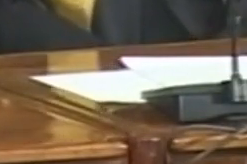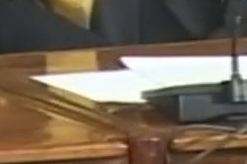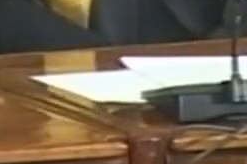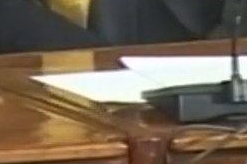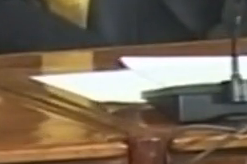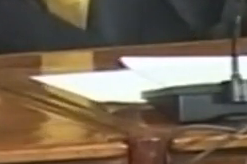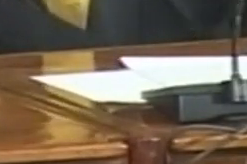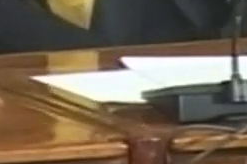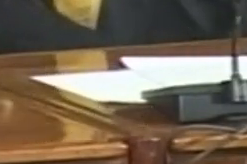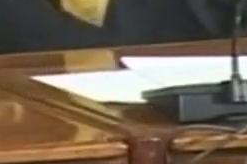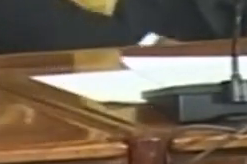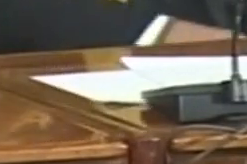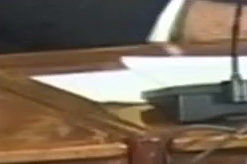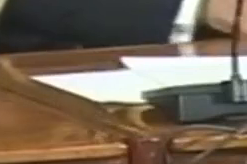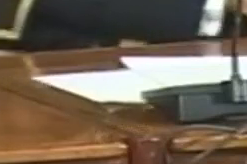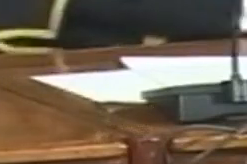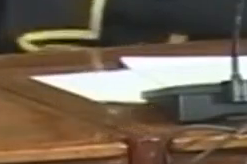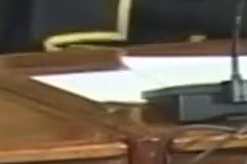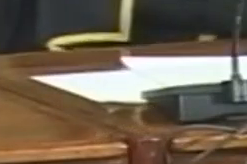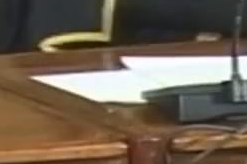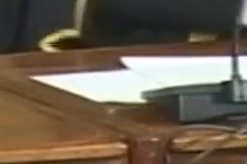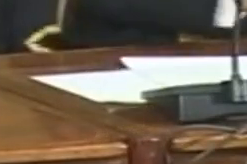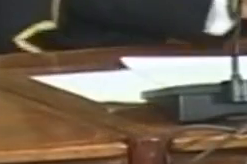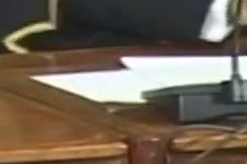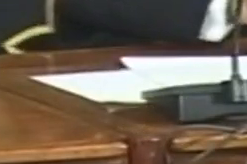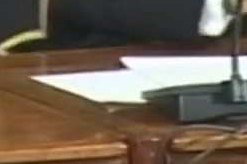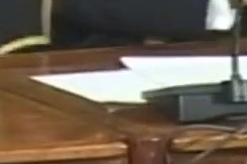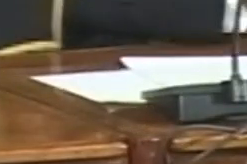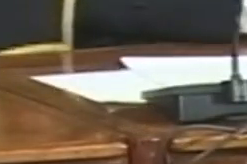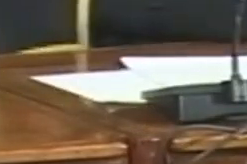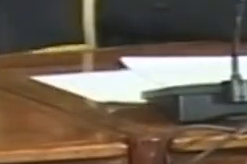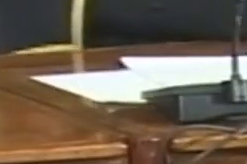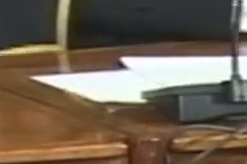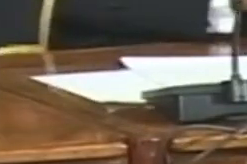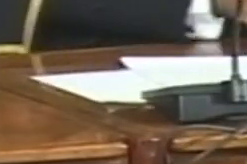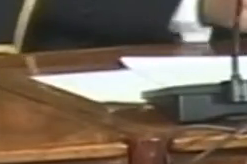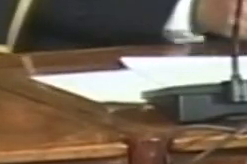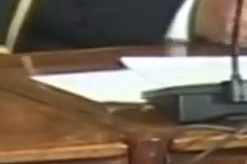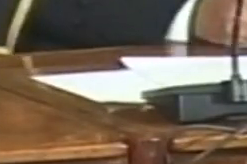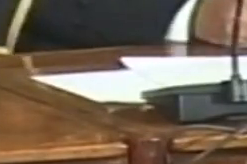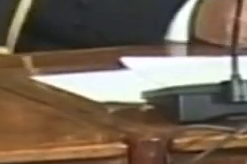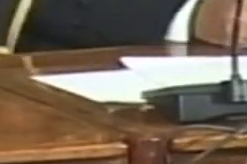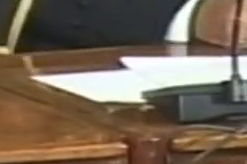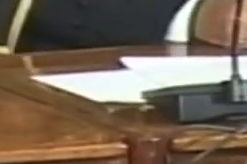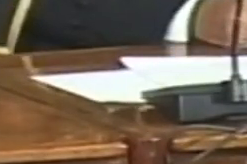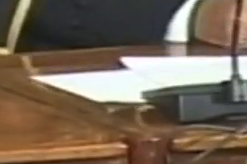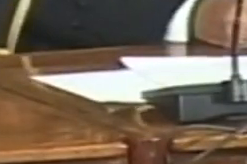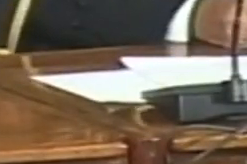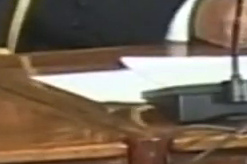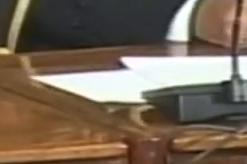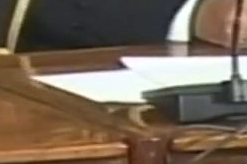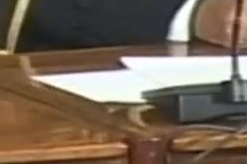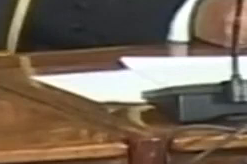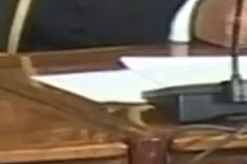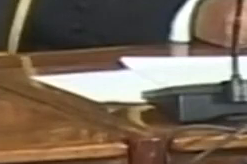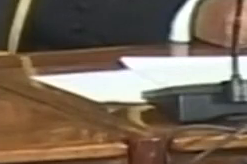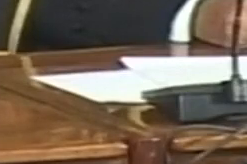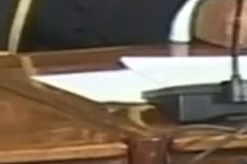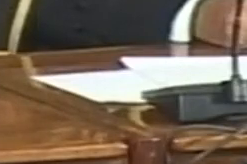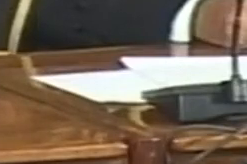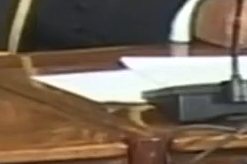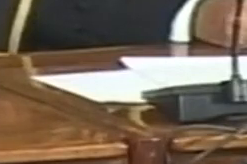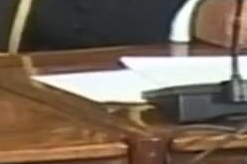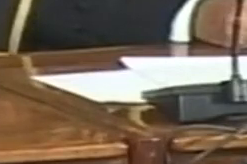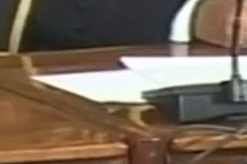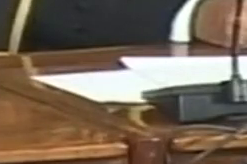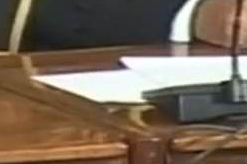per supplementary 2019-2020. The National Housing Trust, Housing Benefits Special Selection, Fort Hill